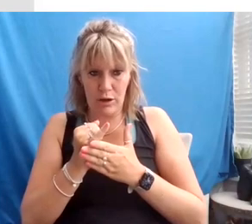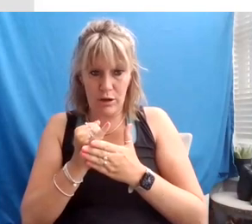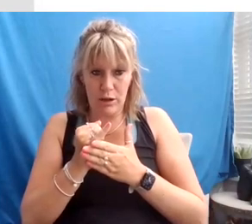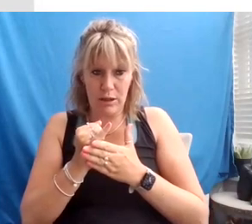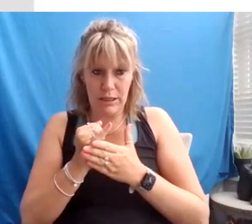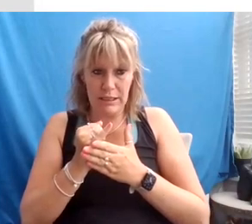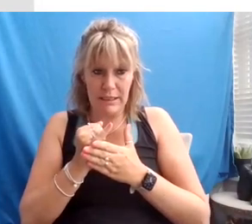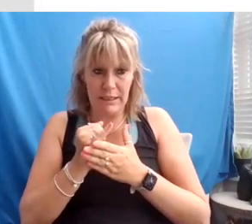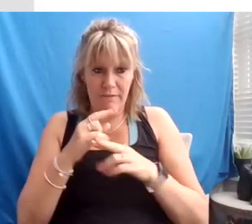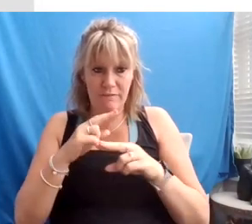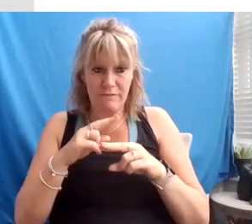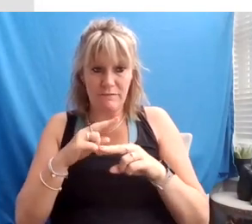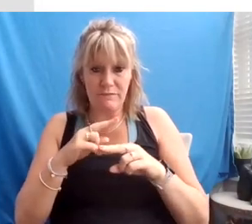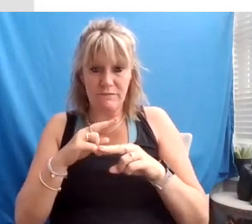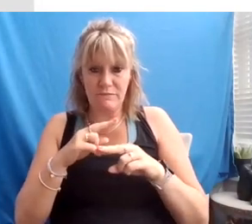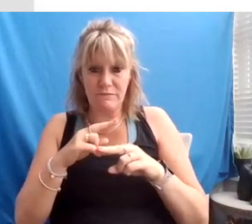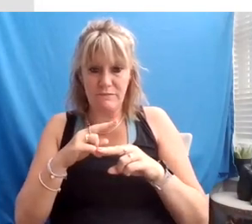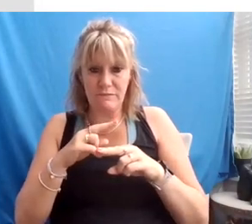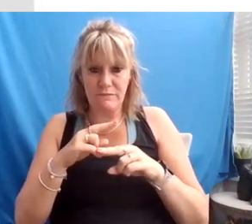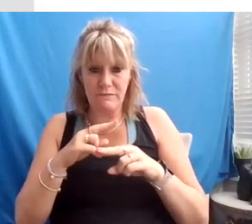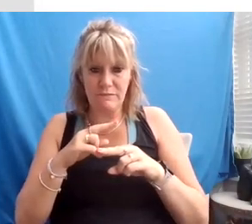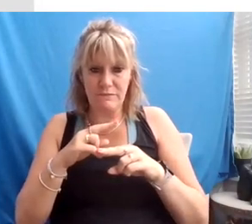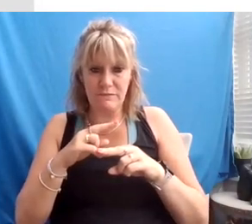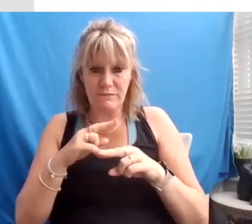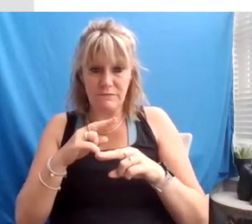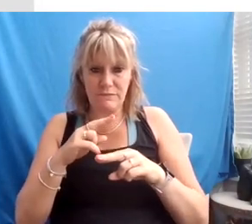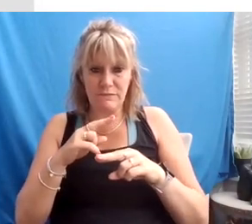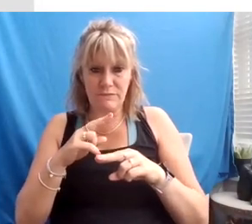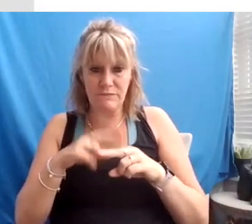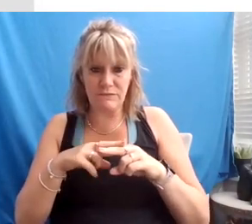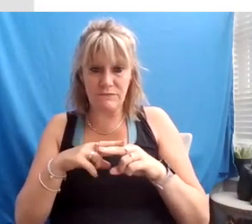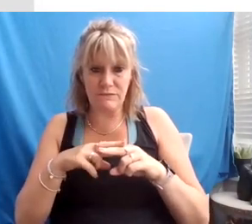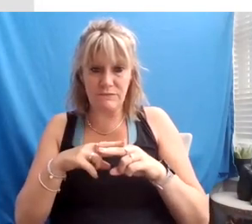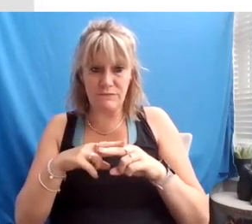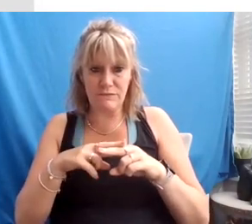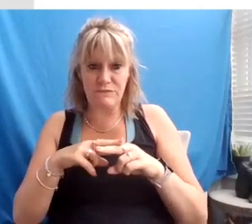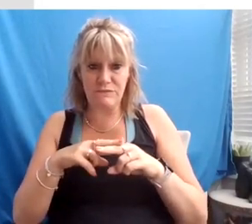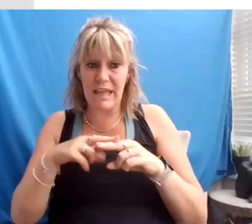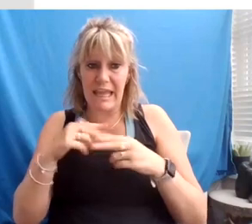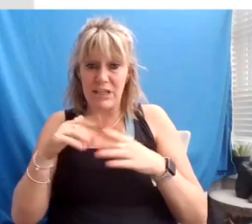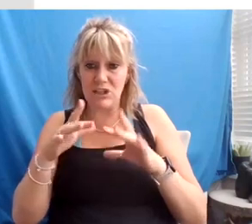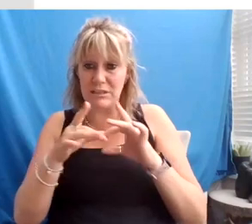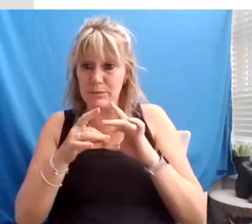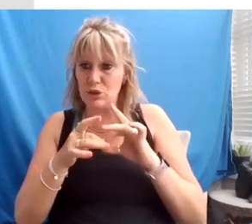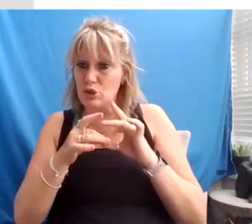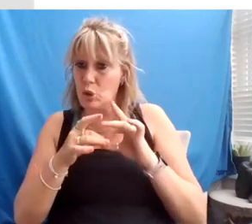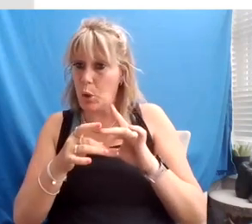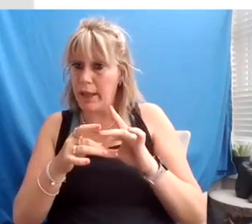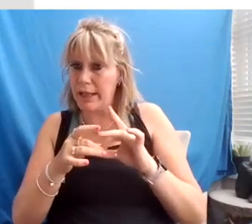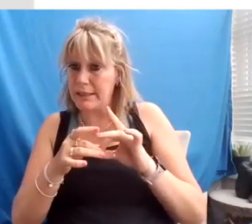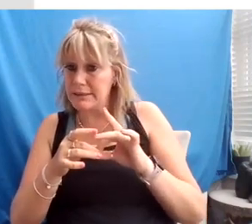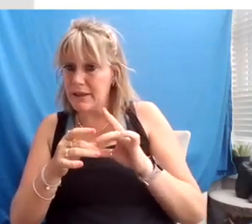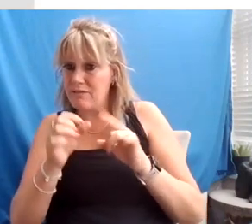Fee has just joined us from Rosetta. If we can pop a spotlight on Emily.